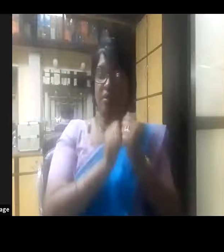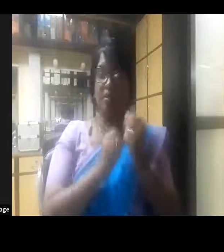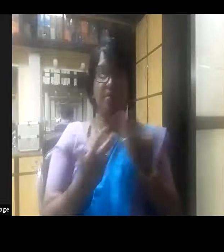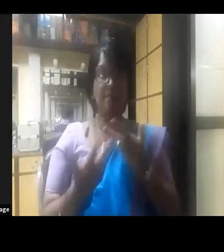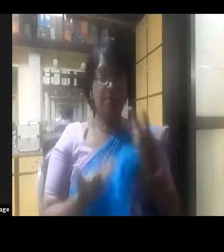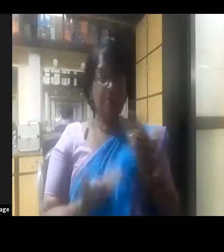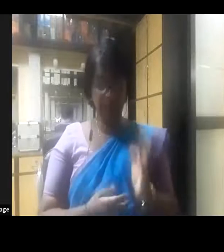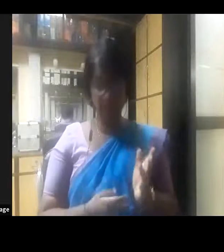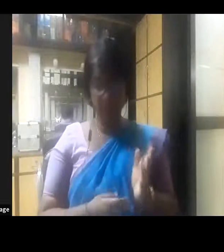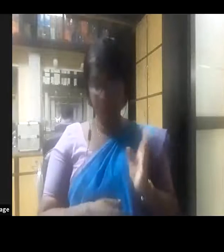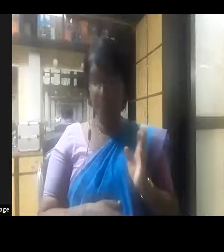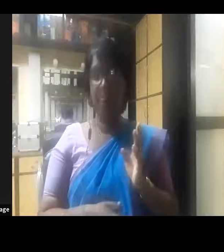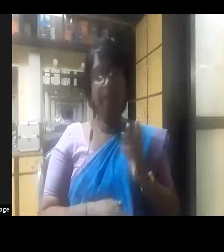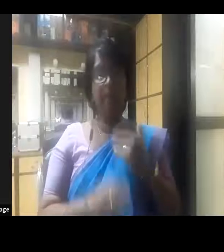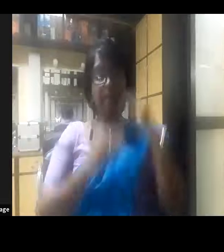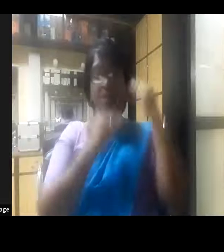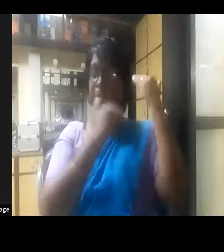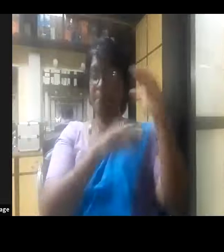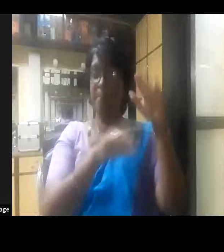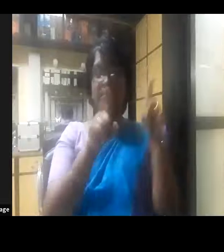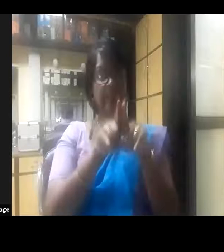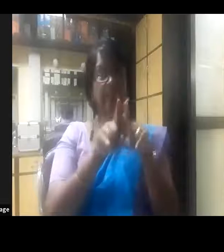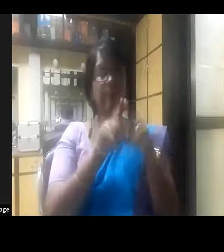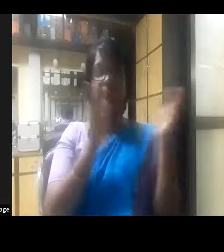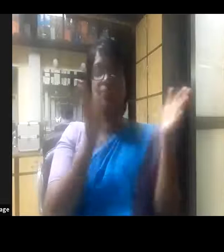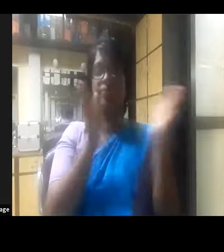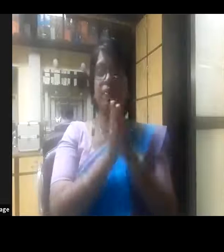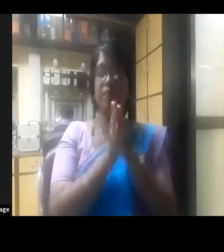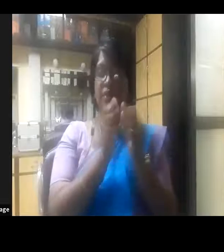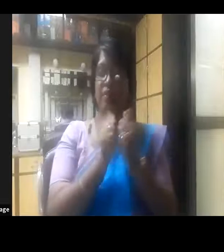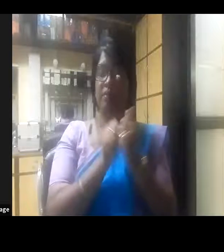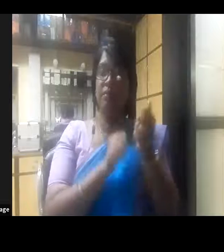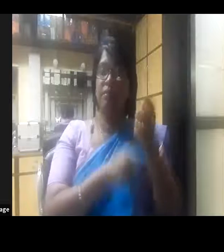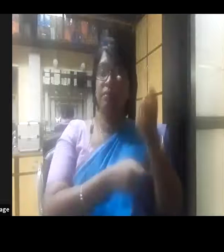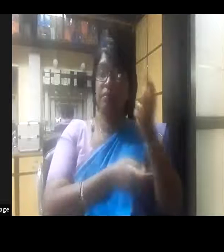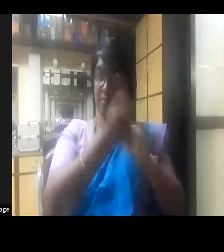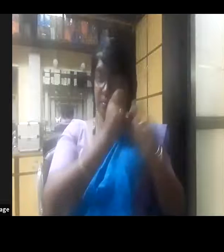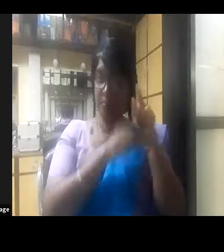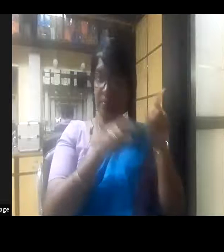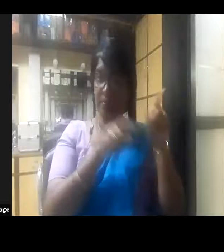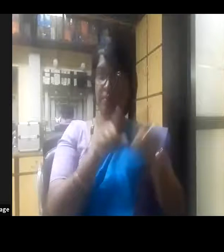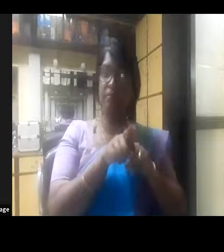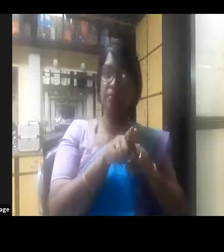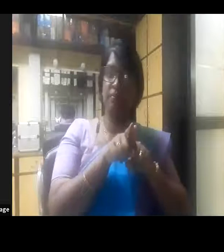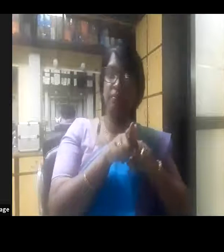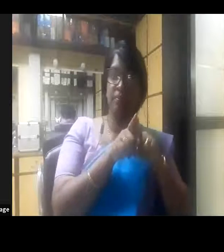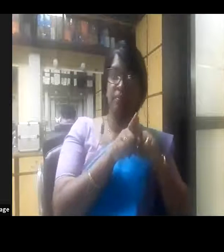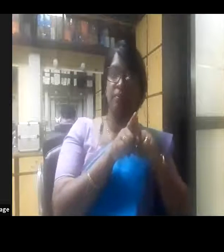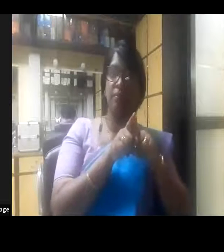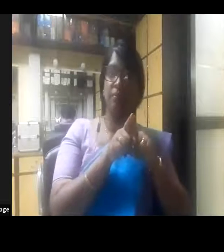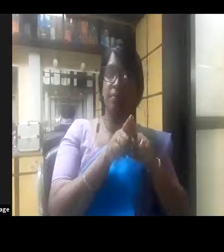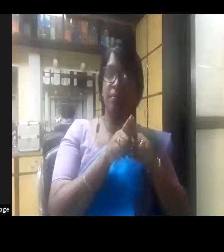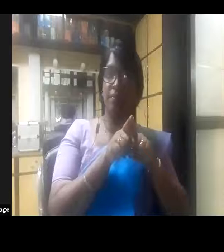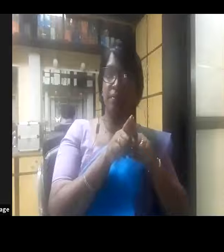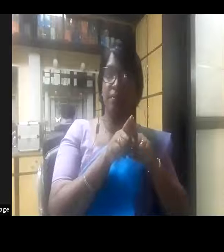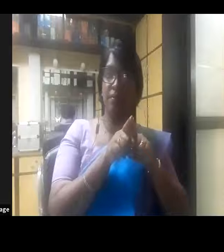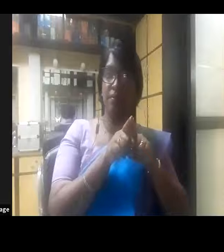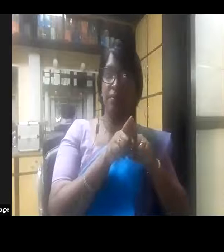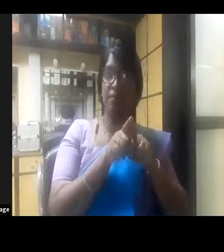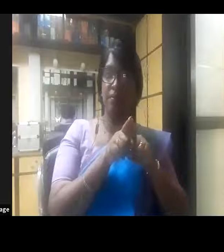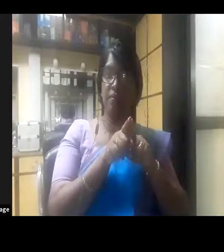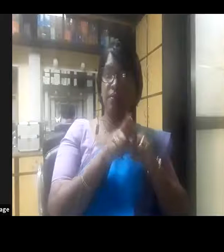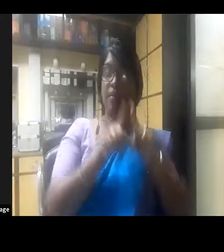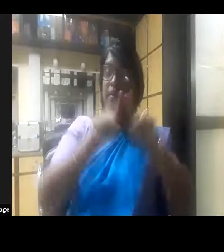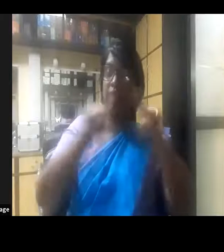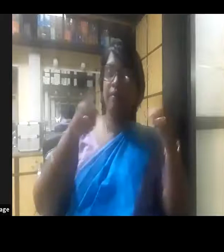1 or 2 points suddenly started looking for alternate locations to source goods. Contrary to the